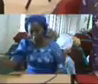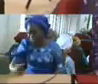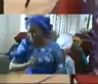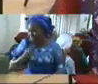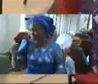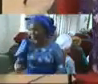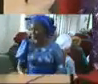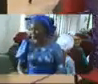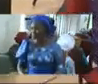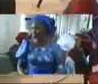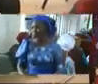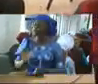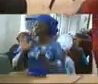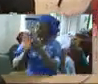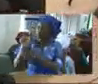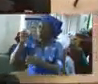Your trust must be in God.